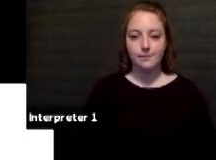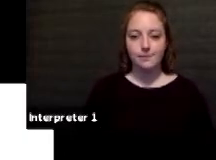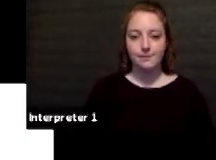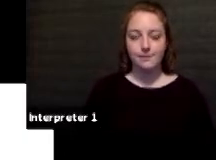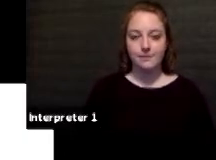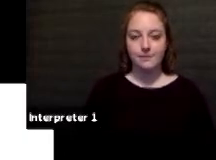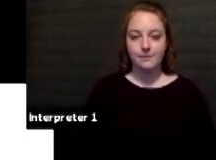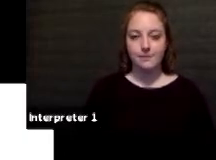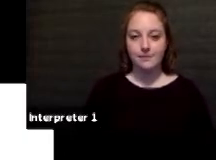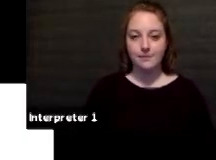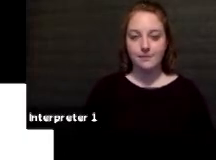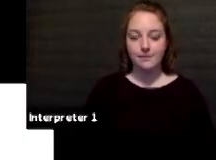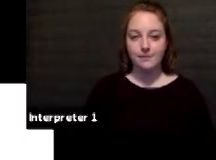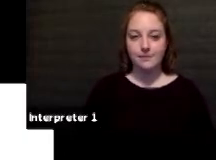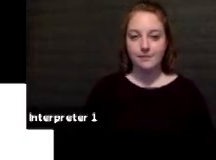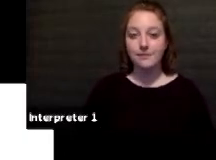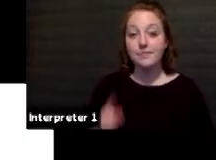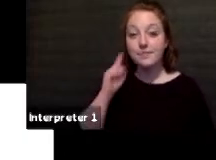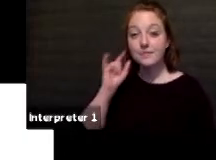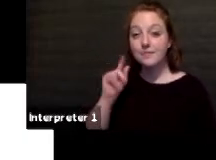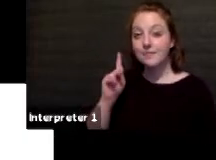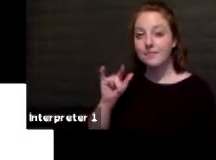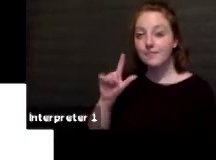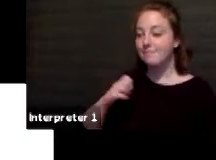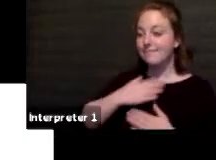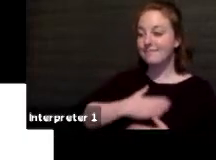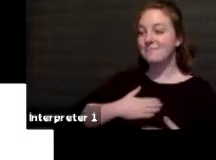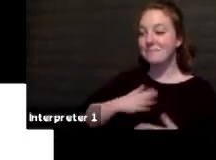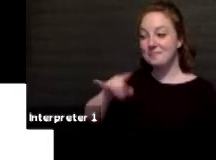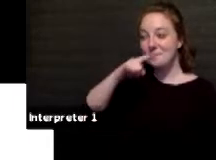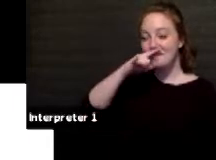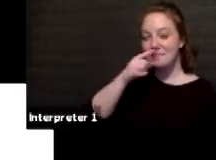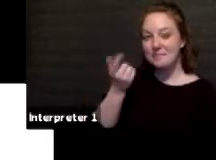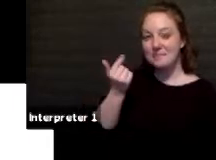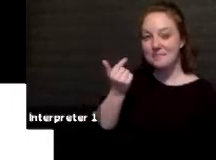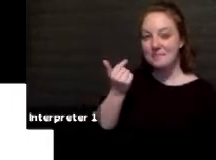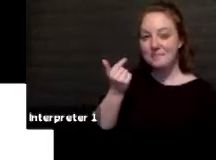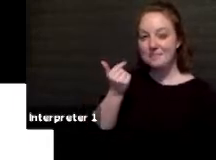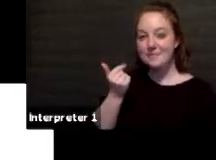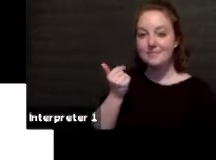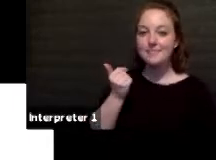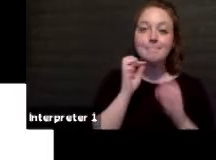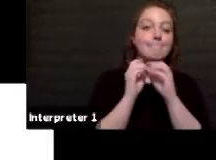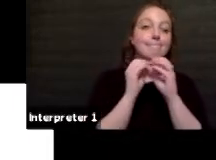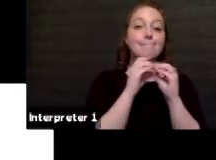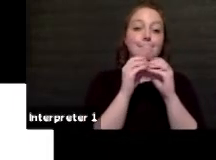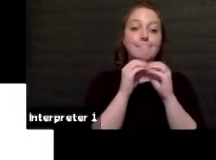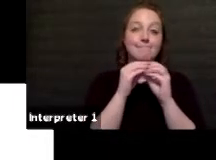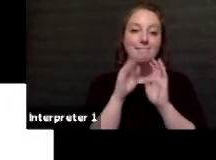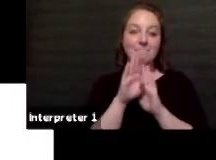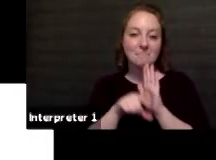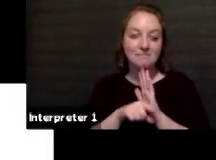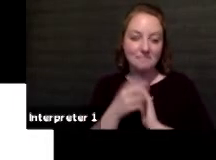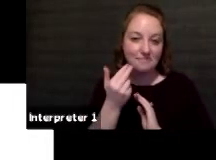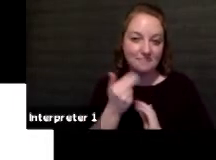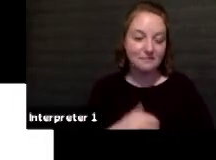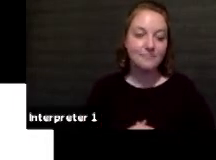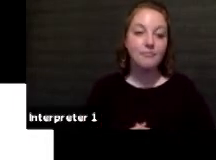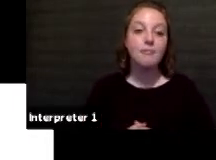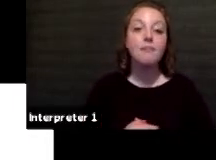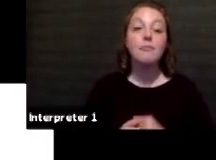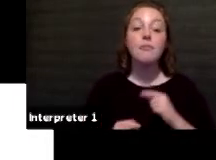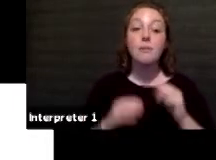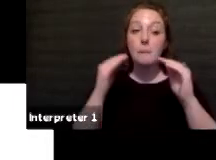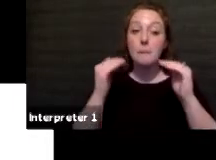Sounds like Kyle's having fun with his kids as well, running around. So, so as we move forward and